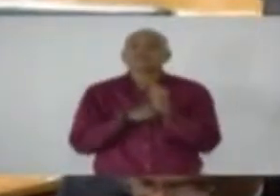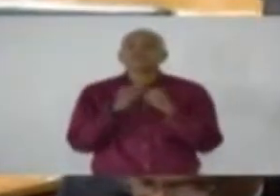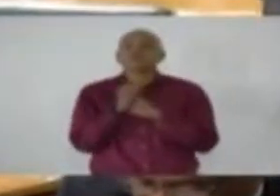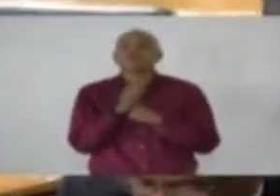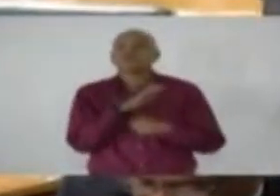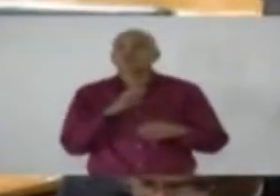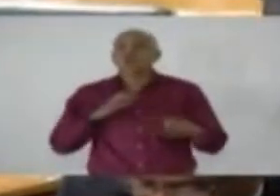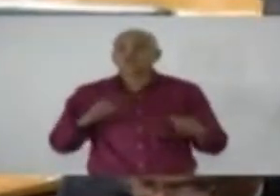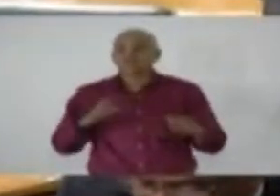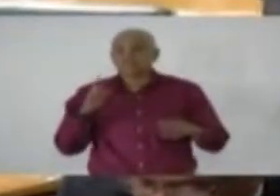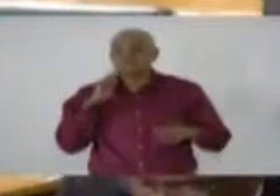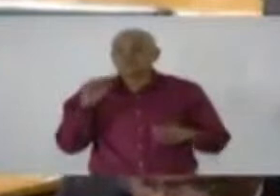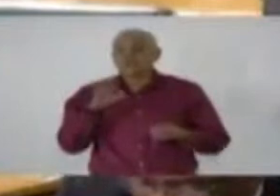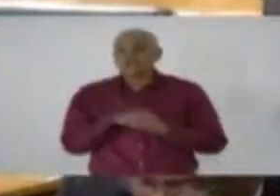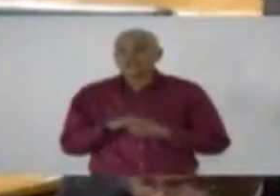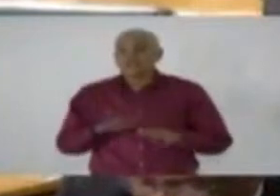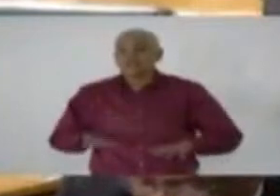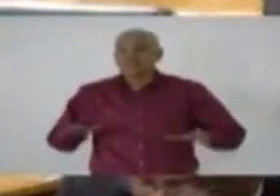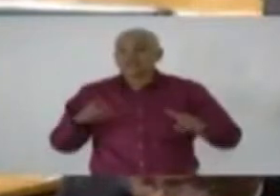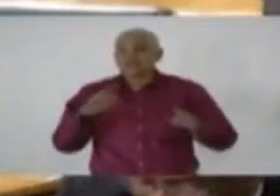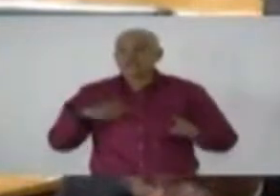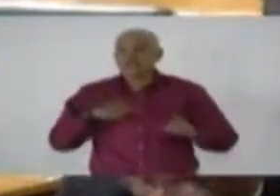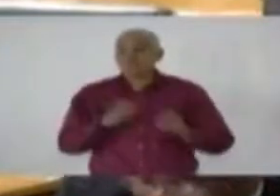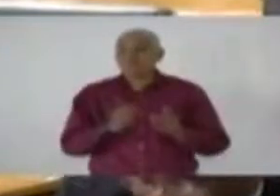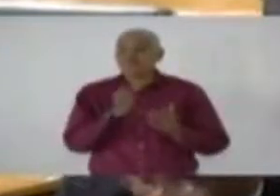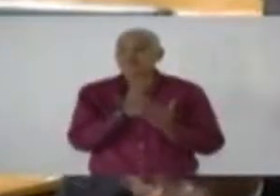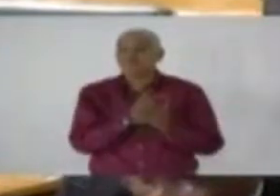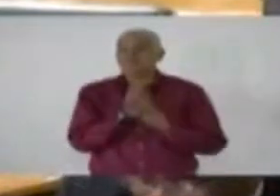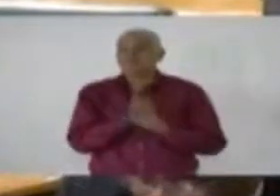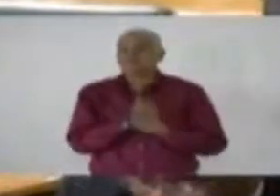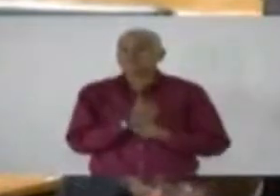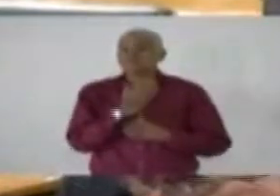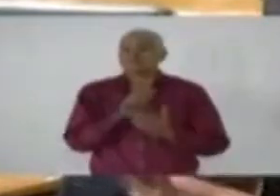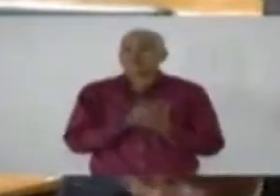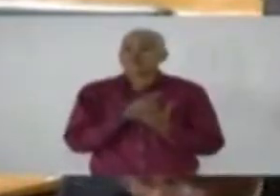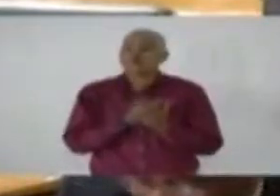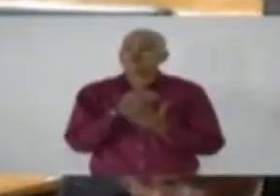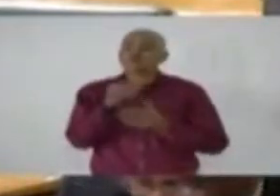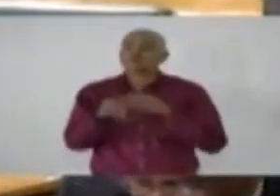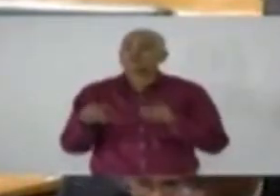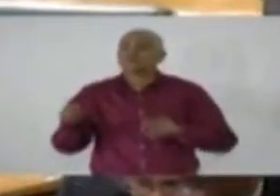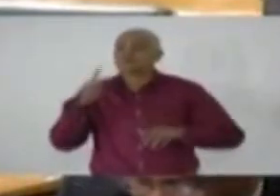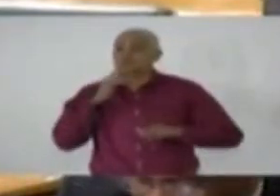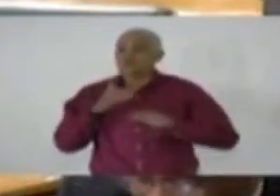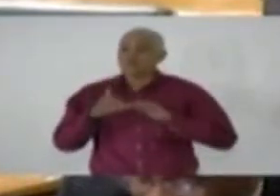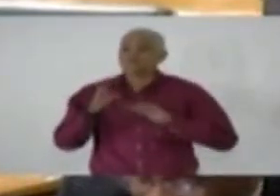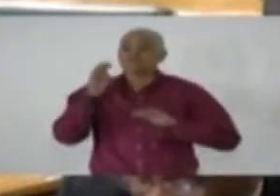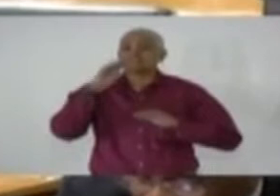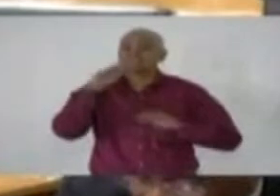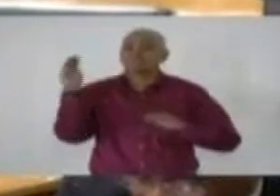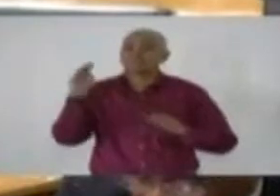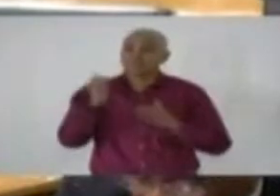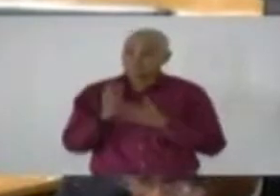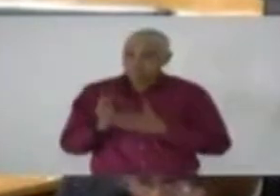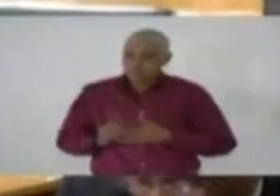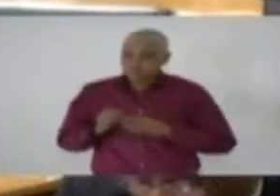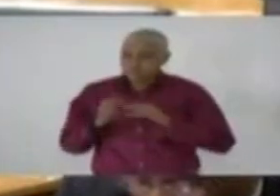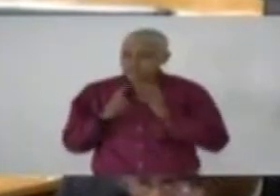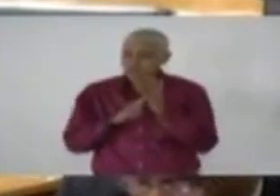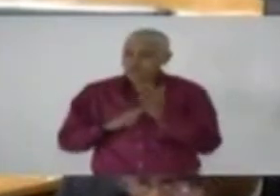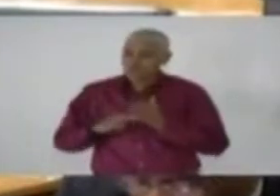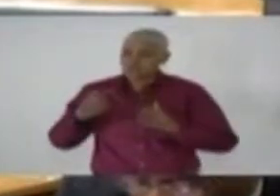Committee of Cabinet. We approve amounts of money that are over $60 million in